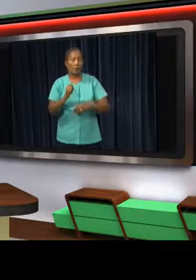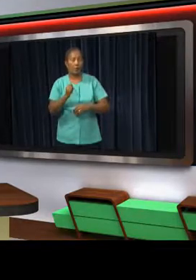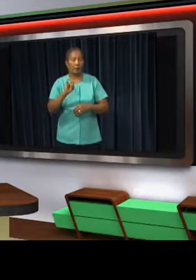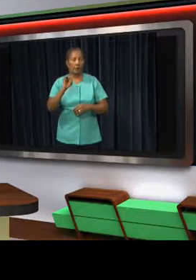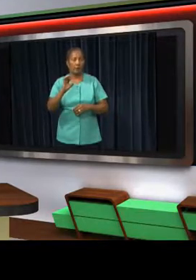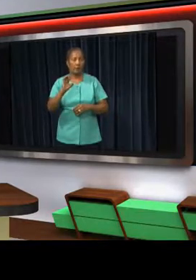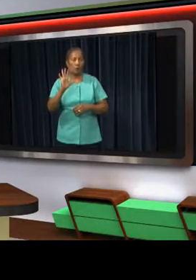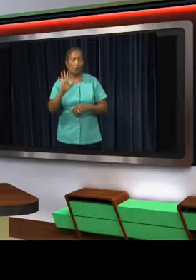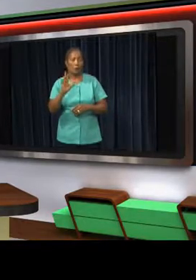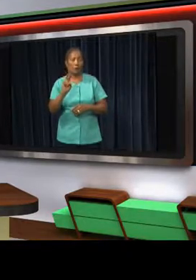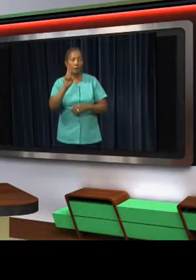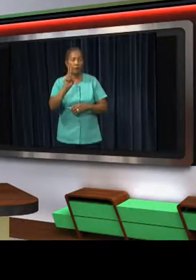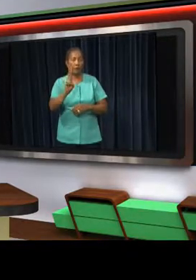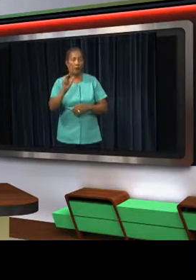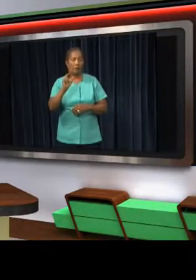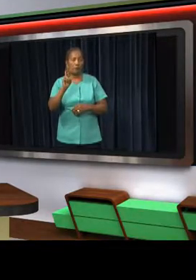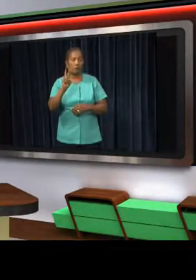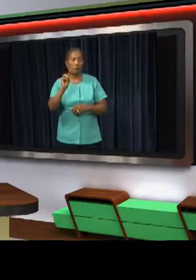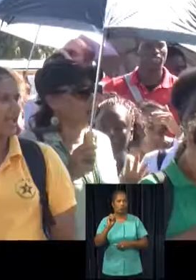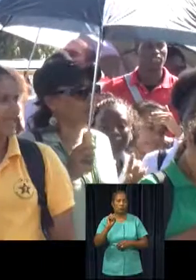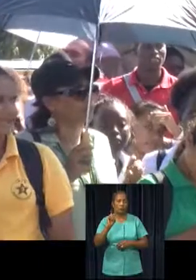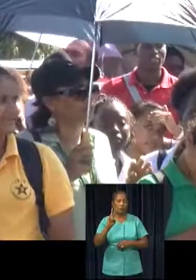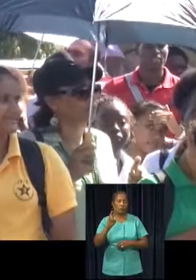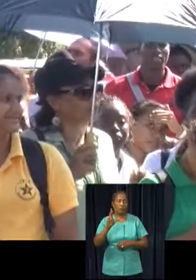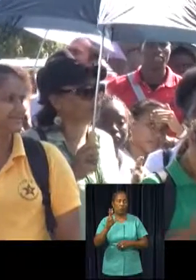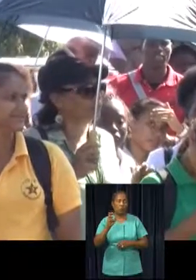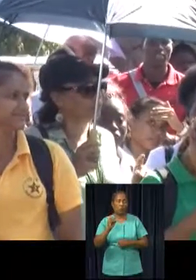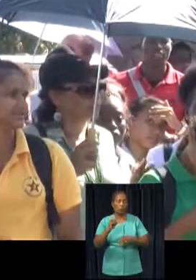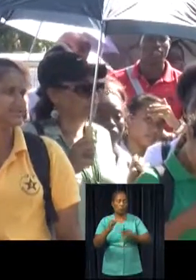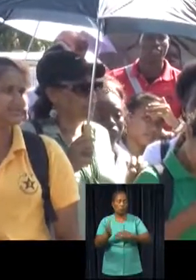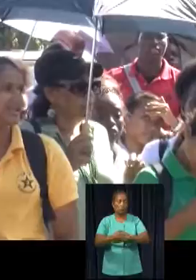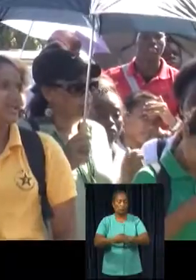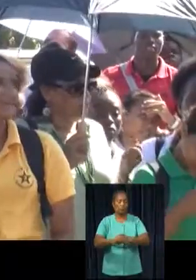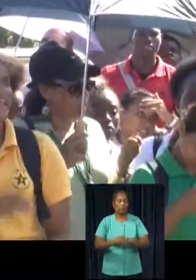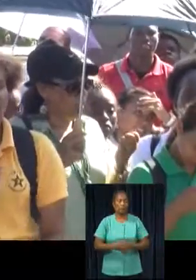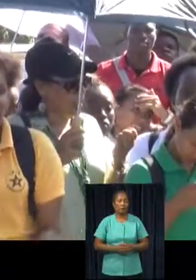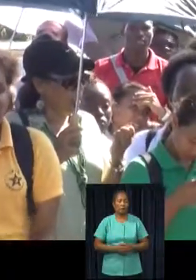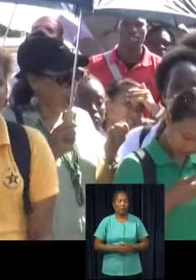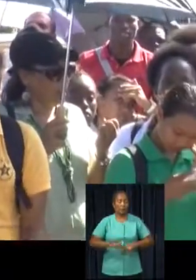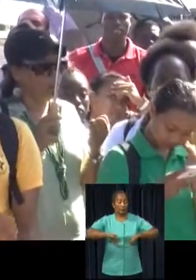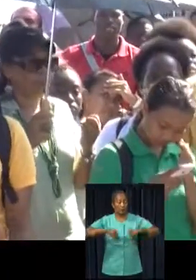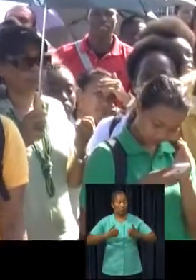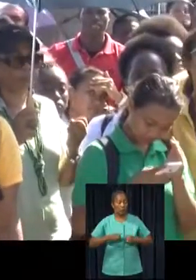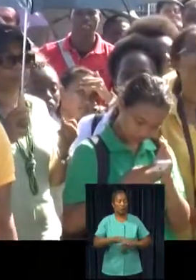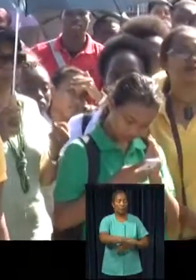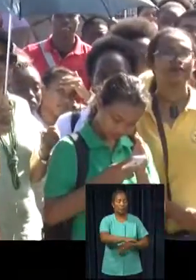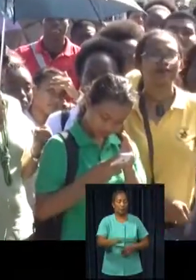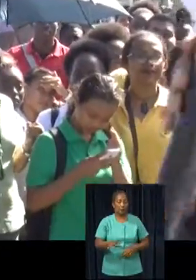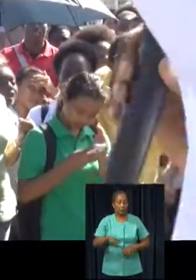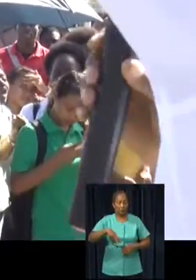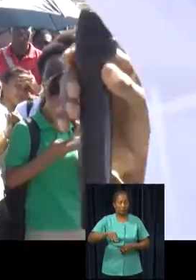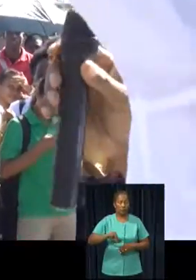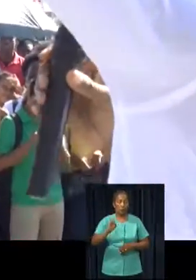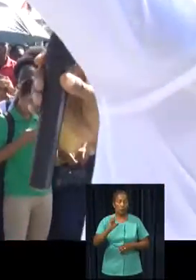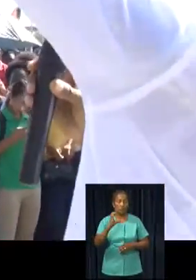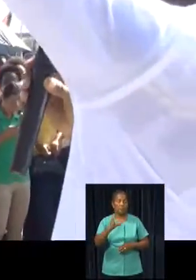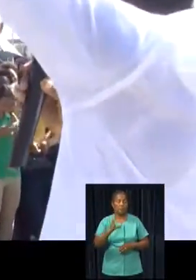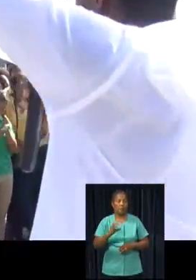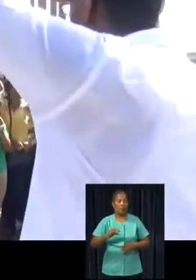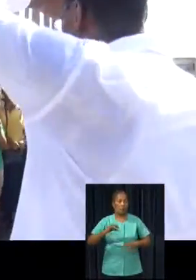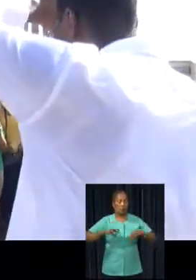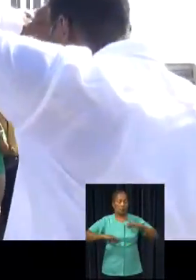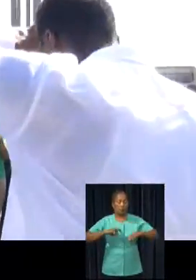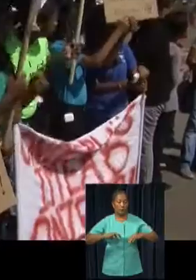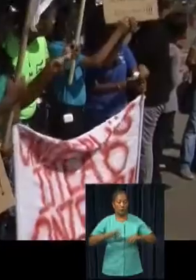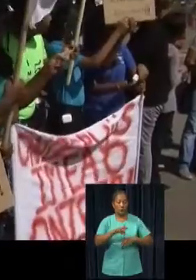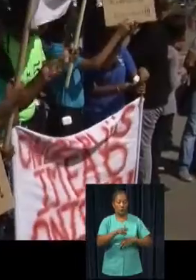will be closed. On the premises of the ministry, Minister Robert Peneu of Education, Culture and Science